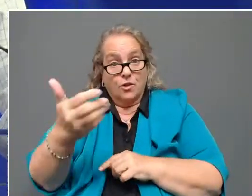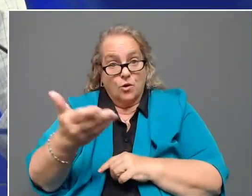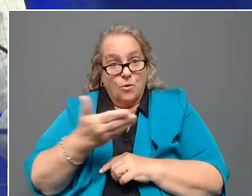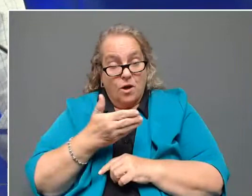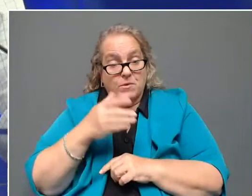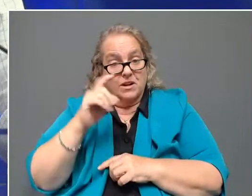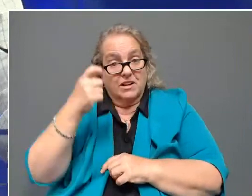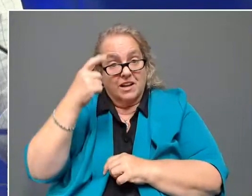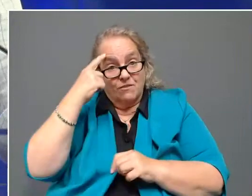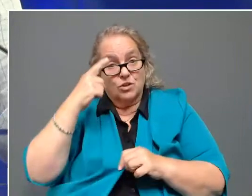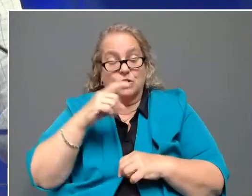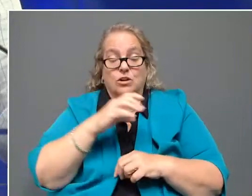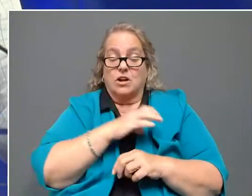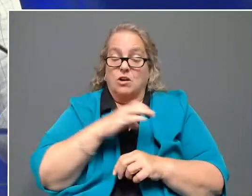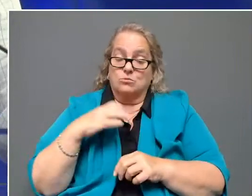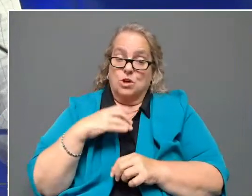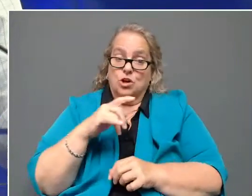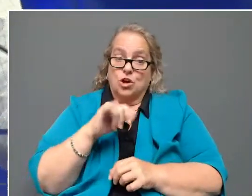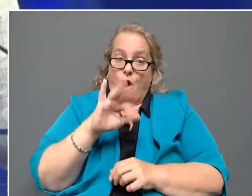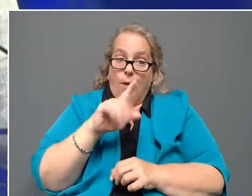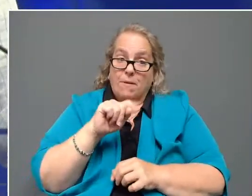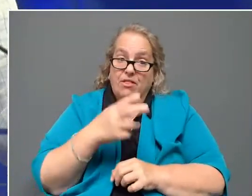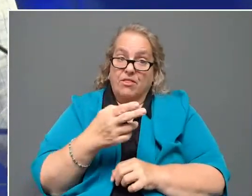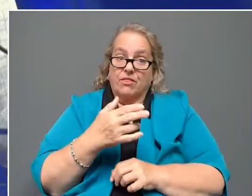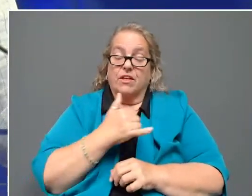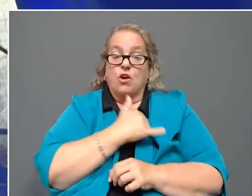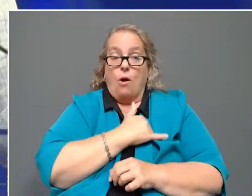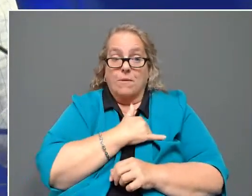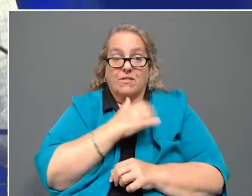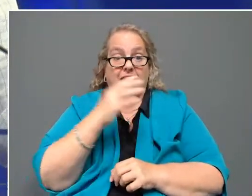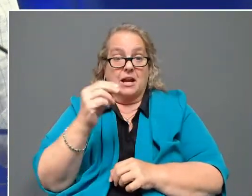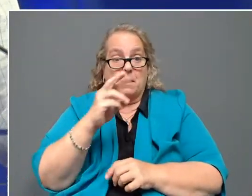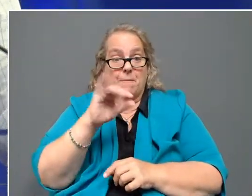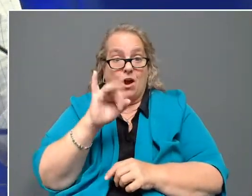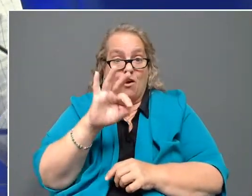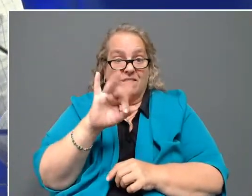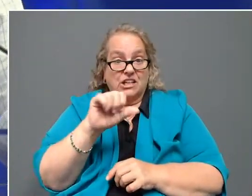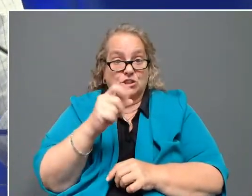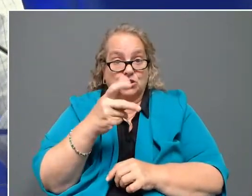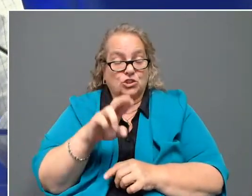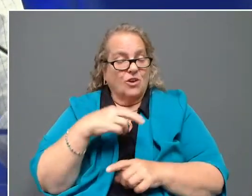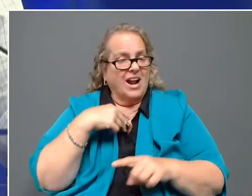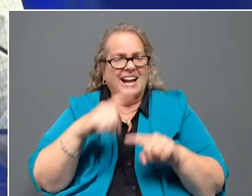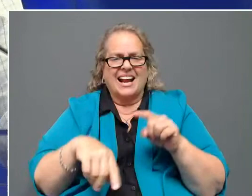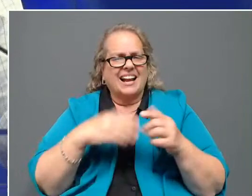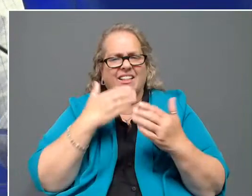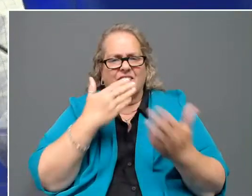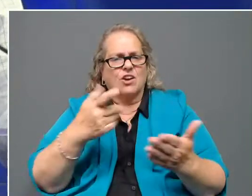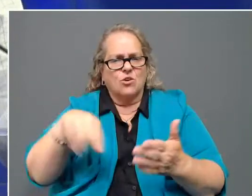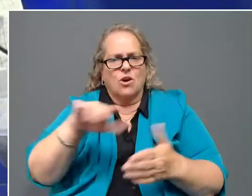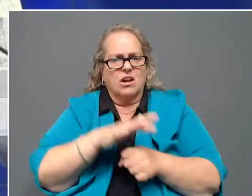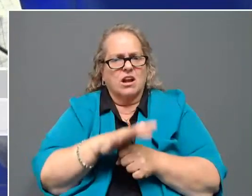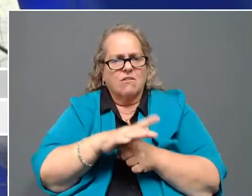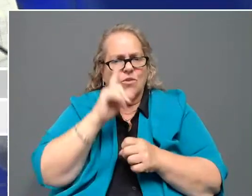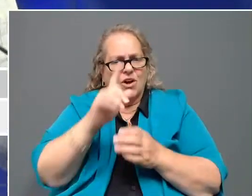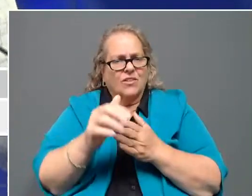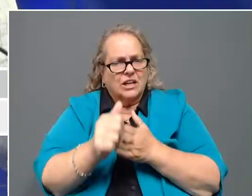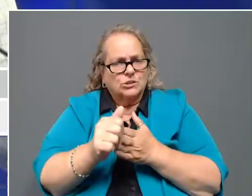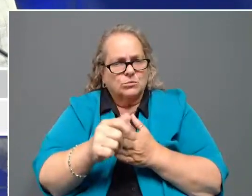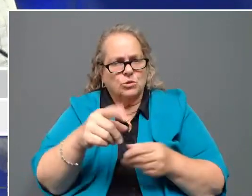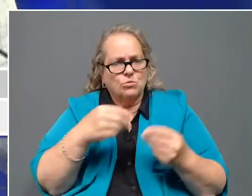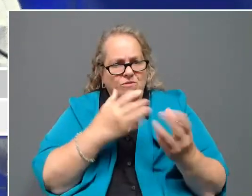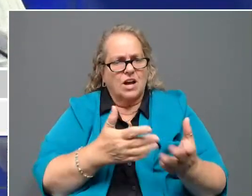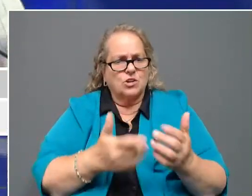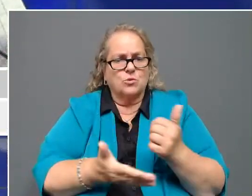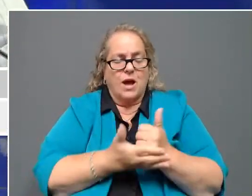Congressman Yarmuth, and Mayor Fischer. I can't thank you all enough for the leadership you all provided and helping us get through